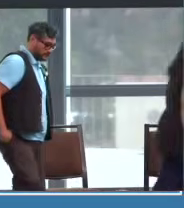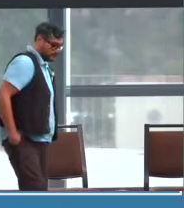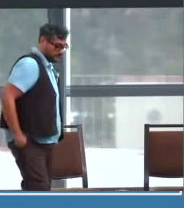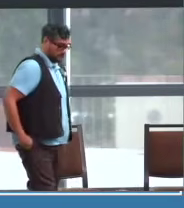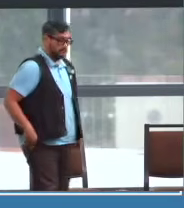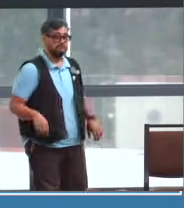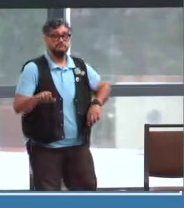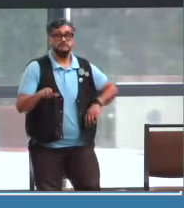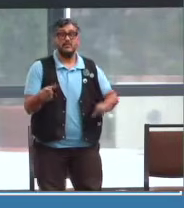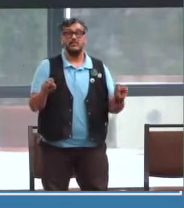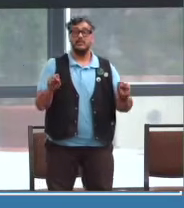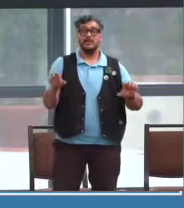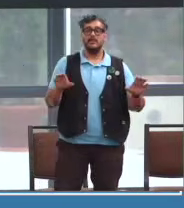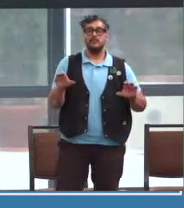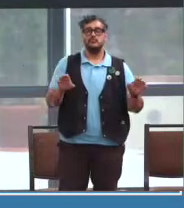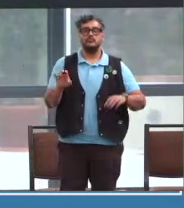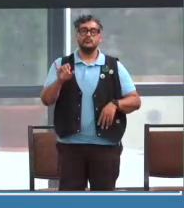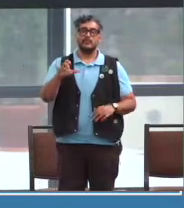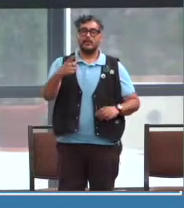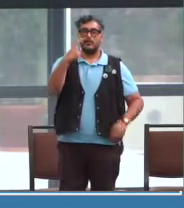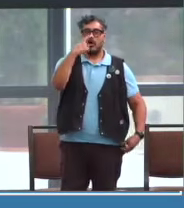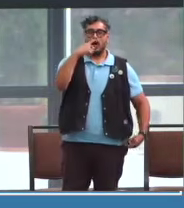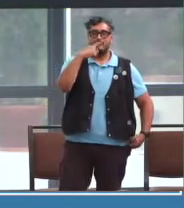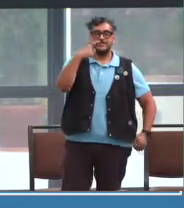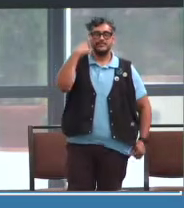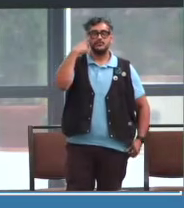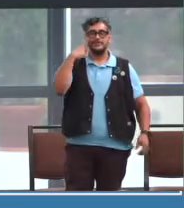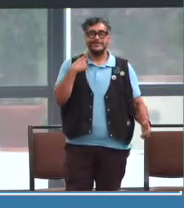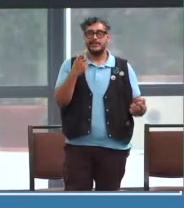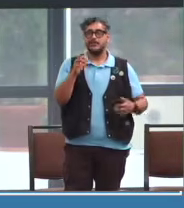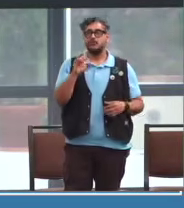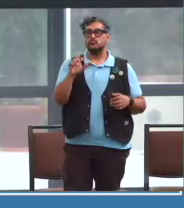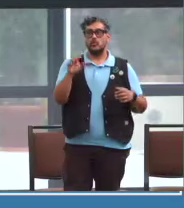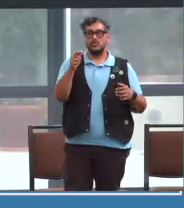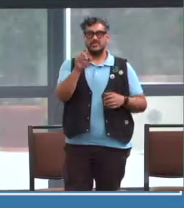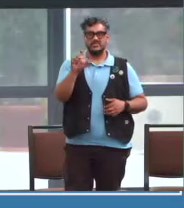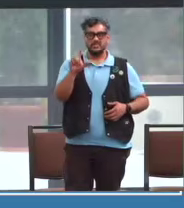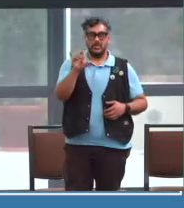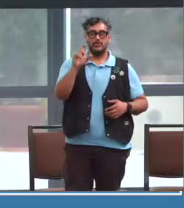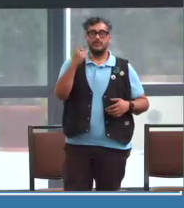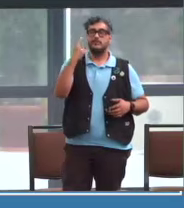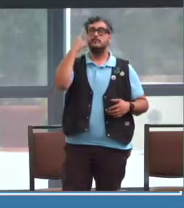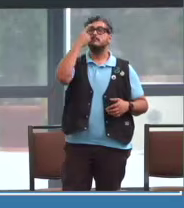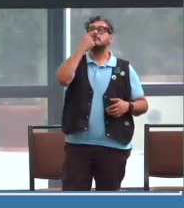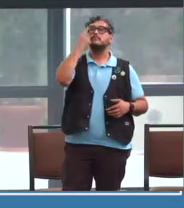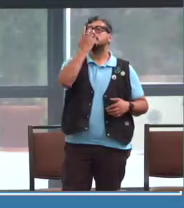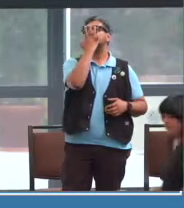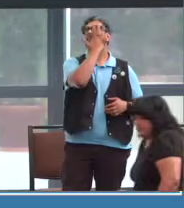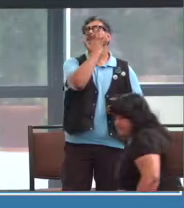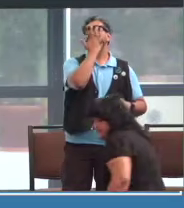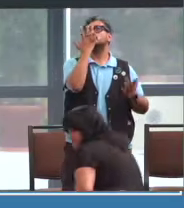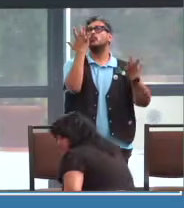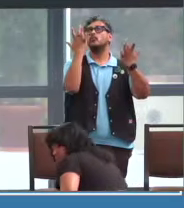like artificial tears, ocular gels. These are gels you put in your eyes when you sleep at night so that it